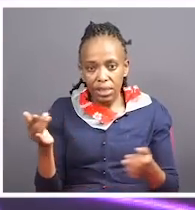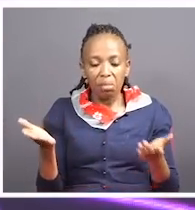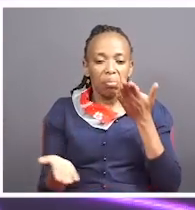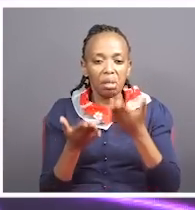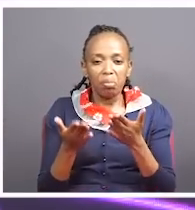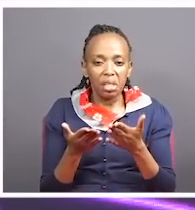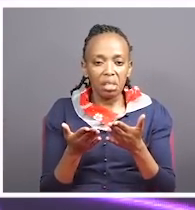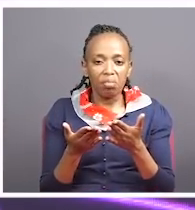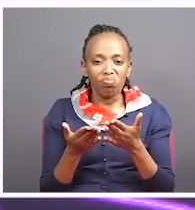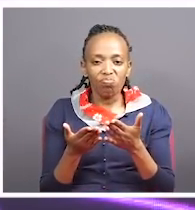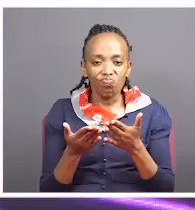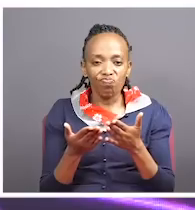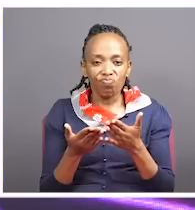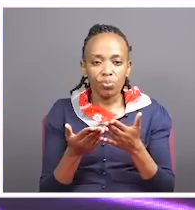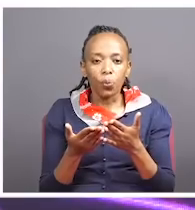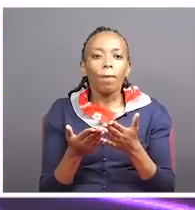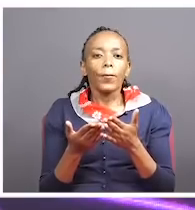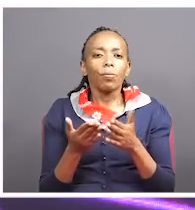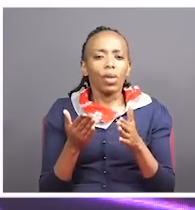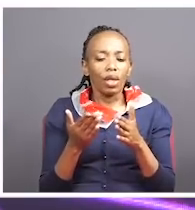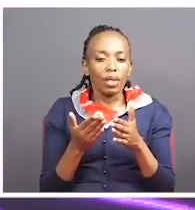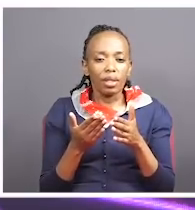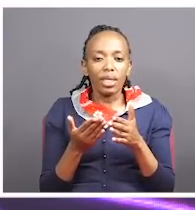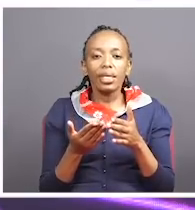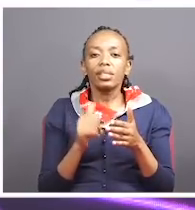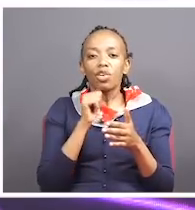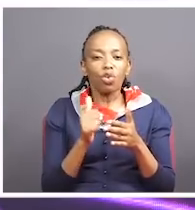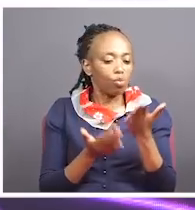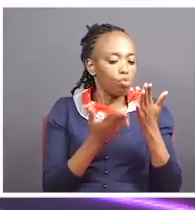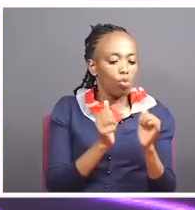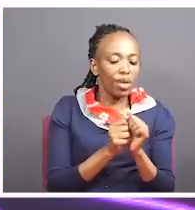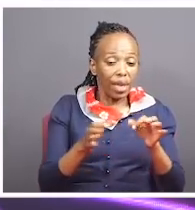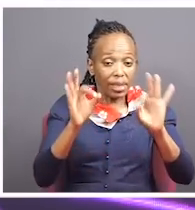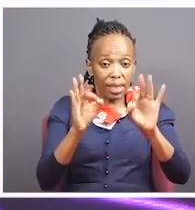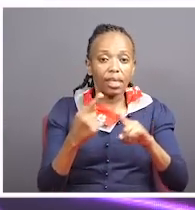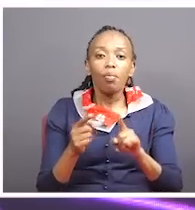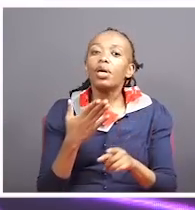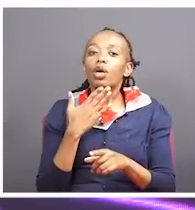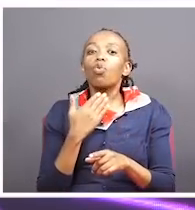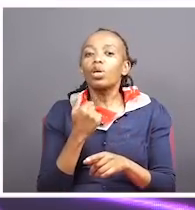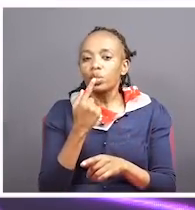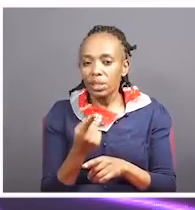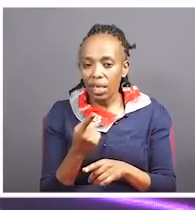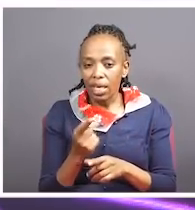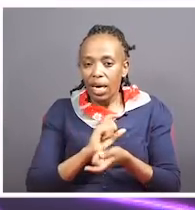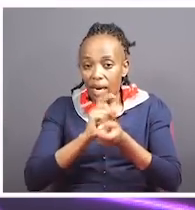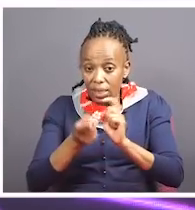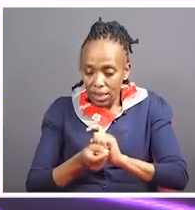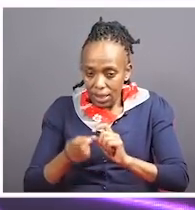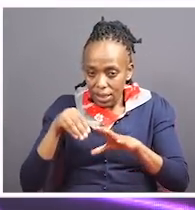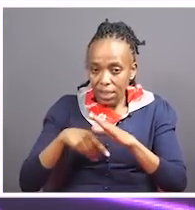may not sound very relevant to the issue of excellence, but I want to say that a change in